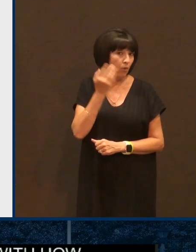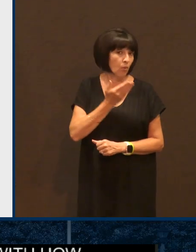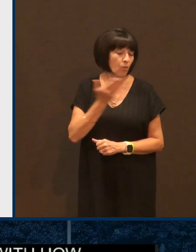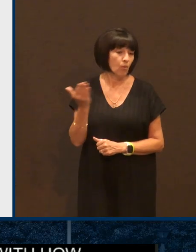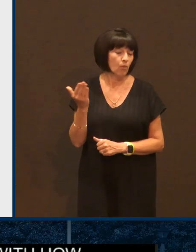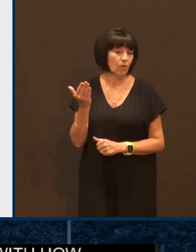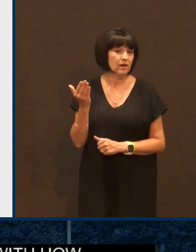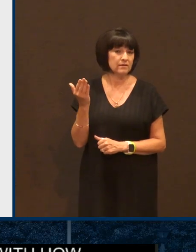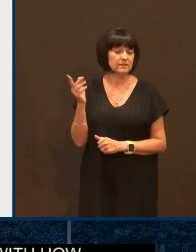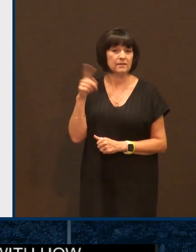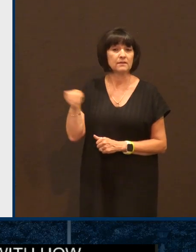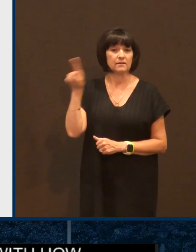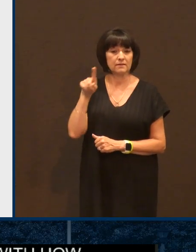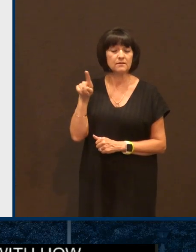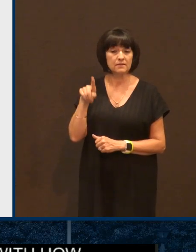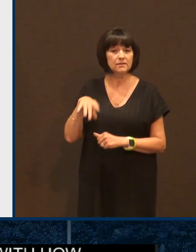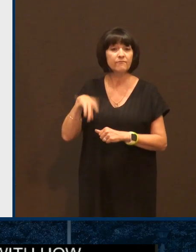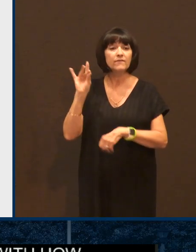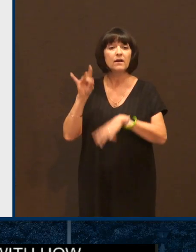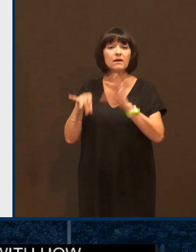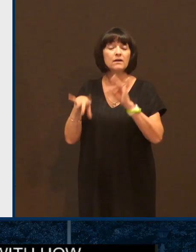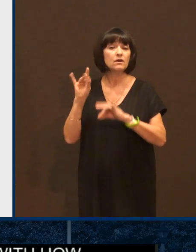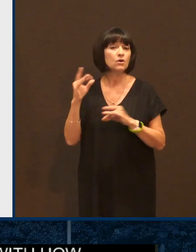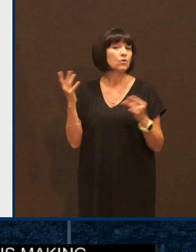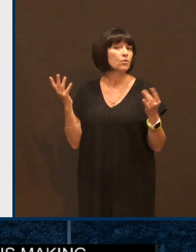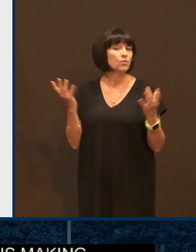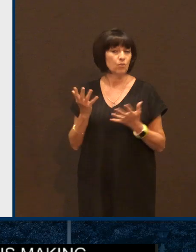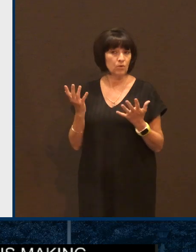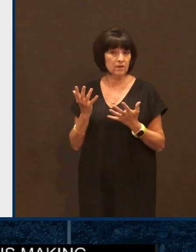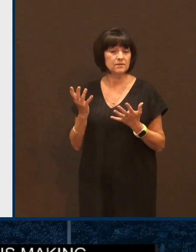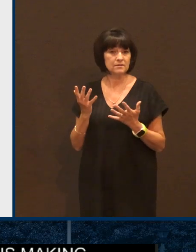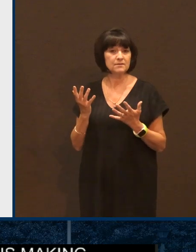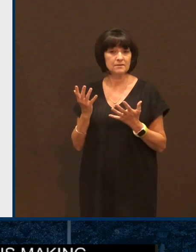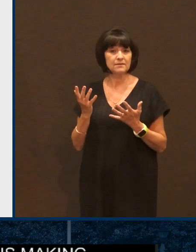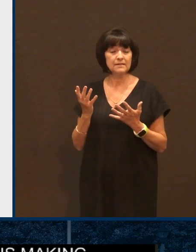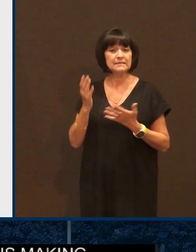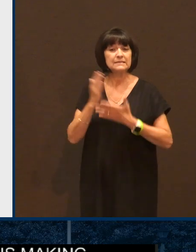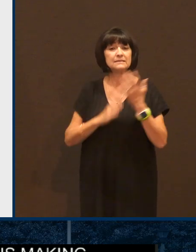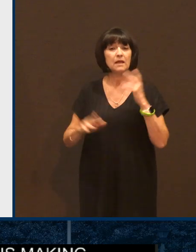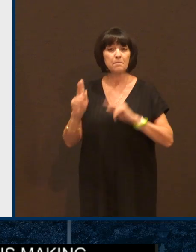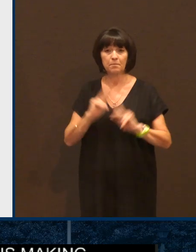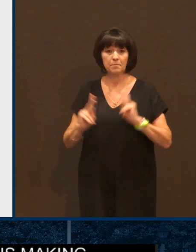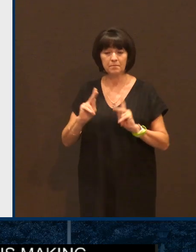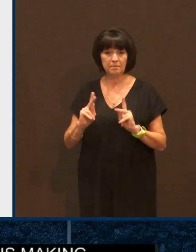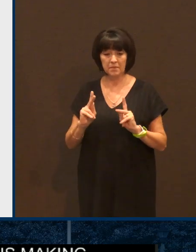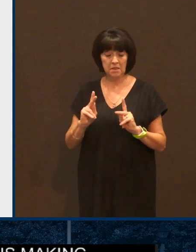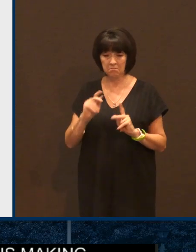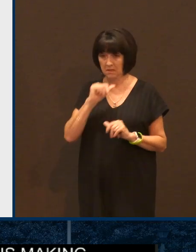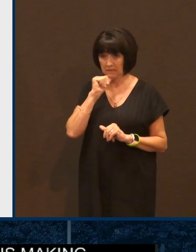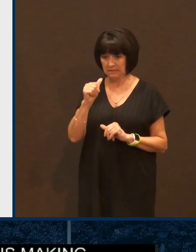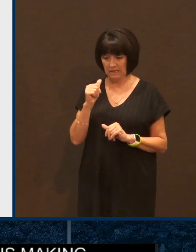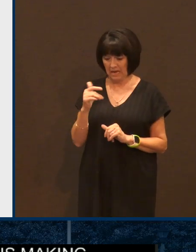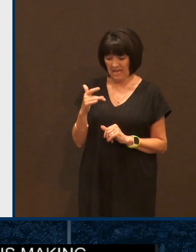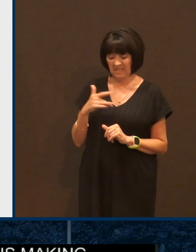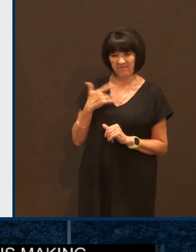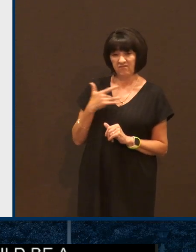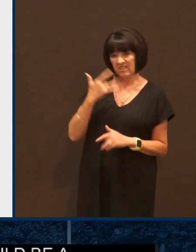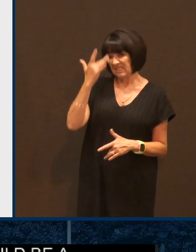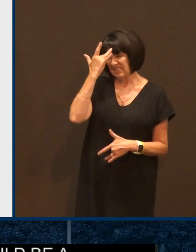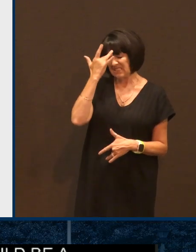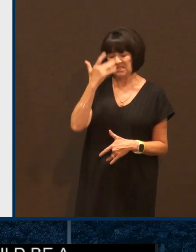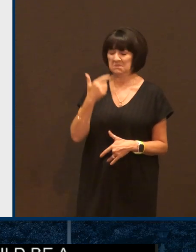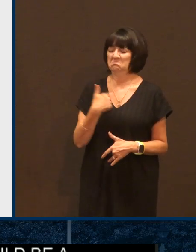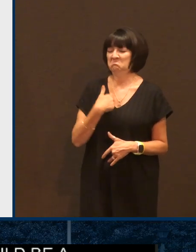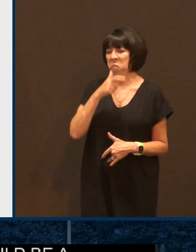be a message to all of us, is that folks, if they don't feel sick, they don't feel like they have to go and get